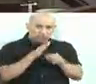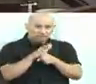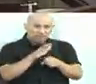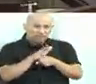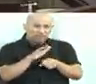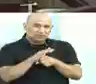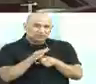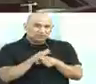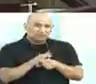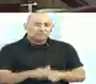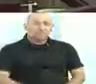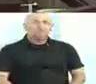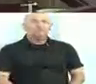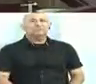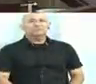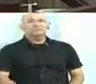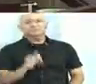enough?